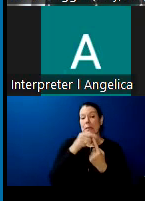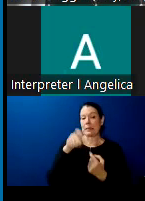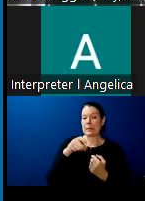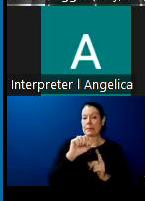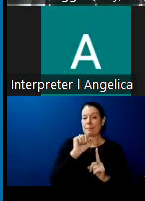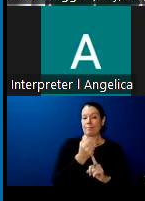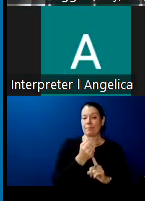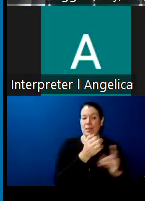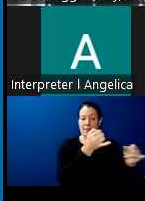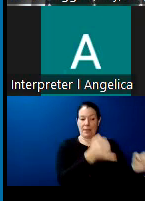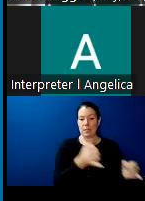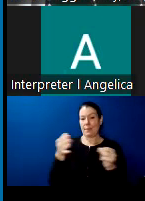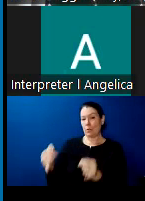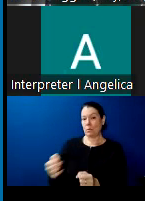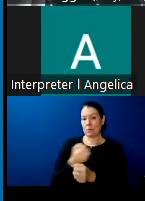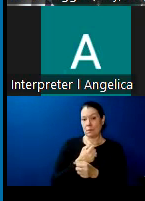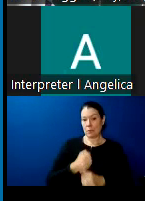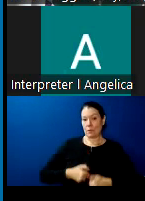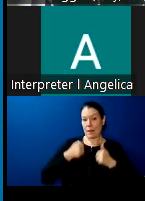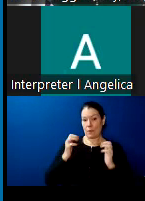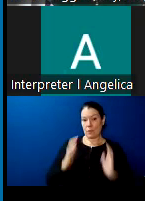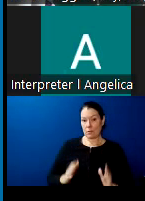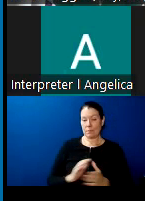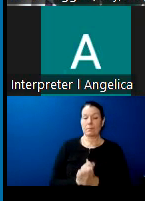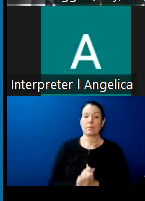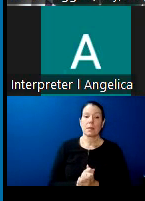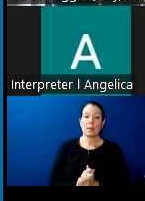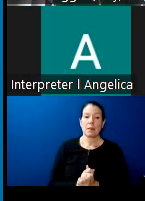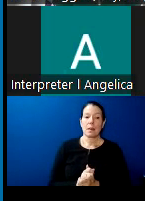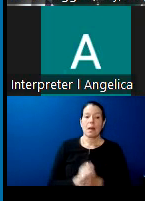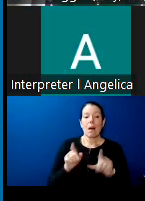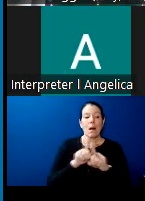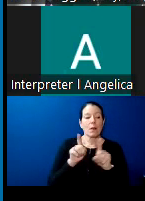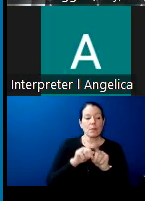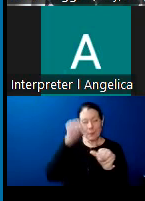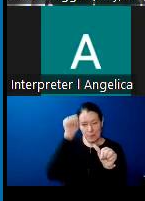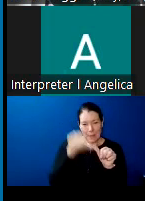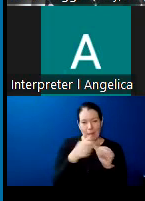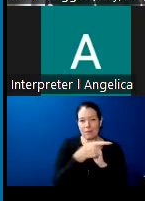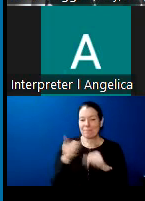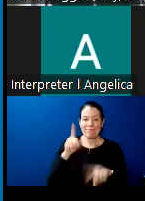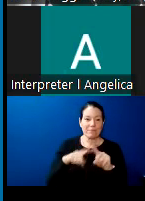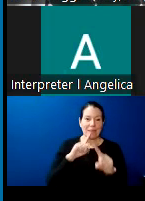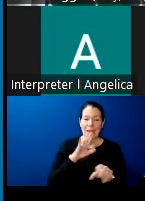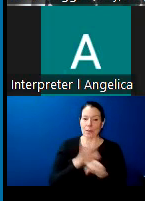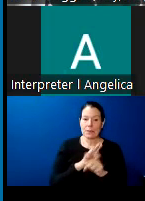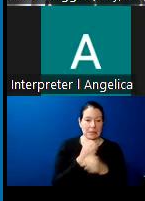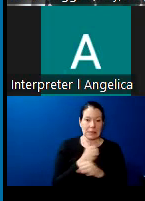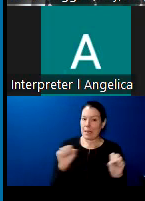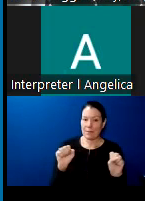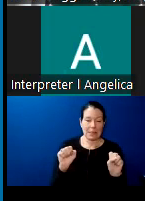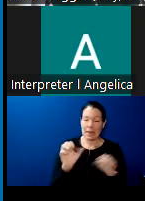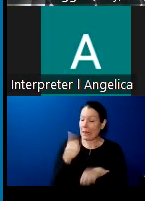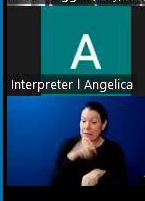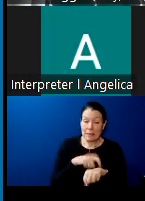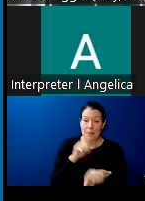of individual survivors. And just as a reminder, we can't guarantee safety in any scenario,